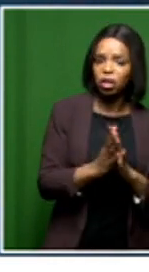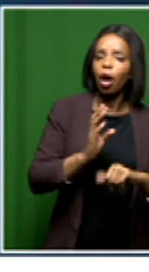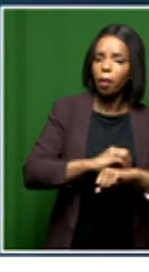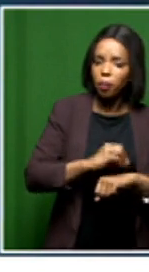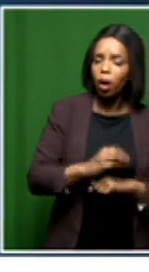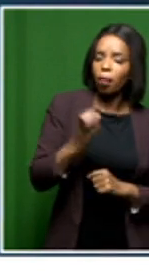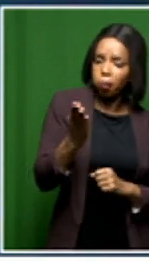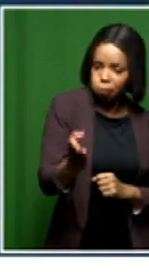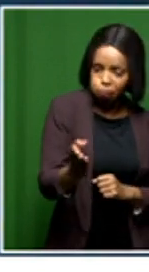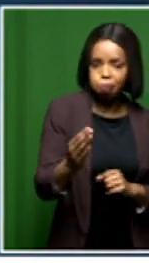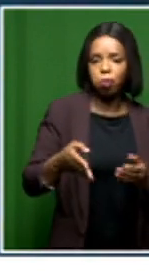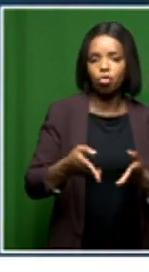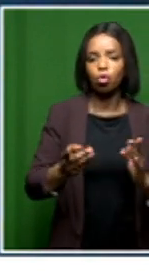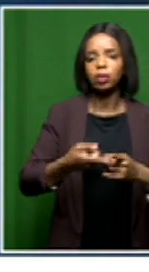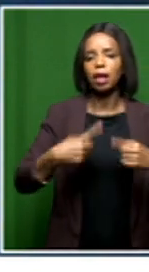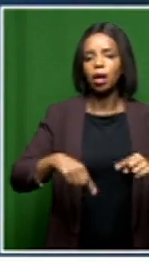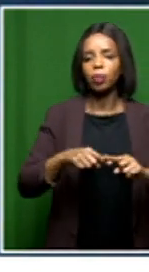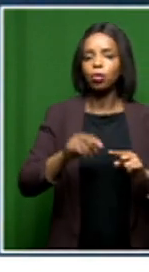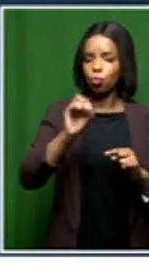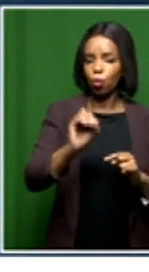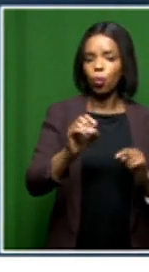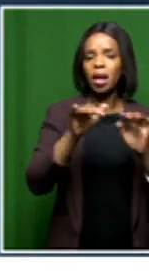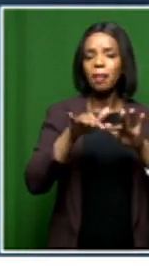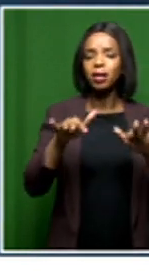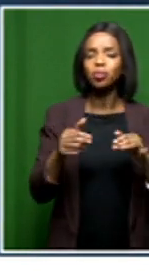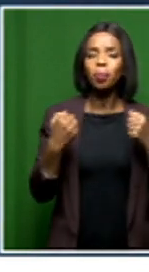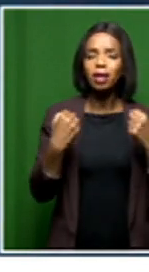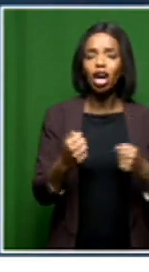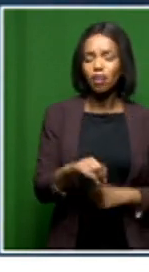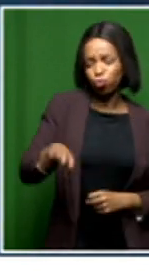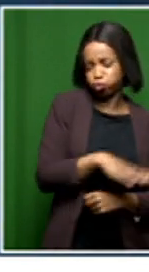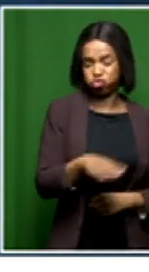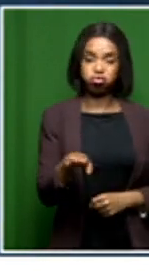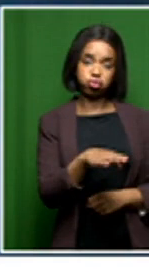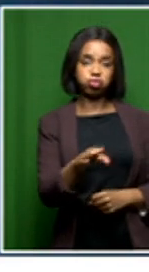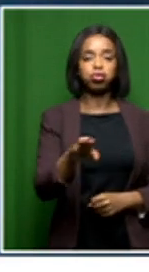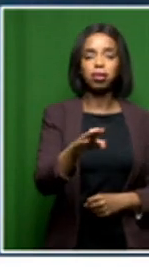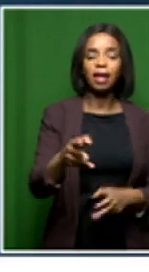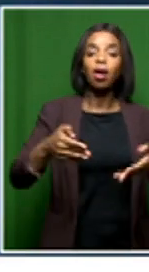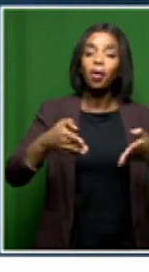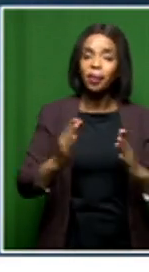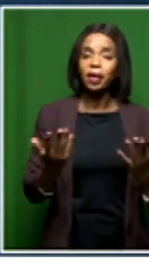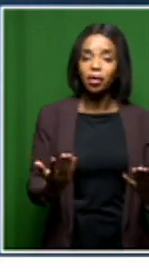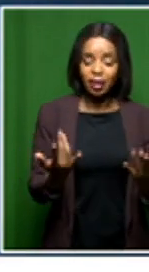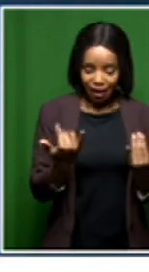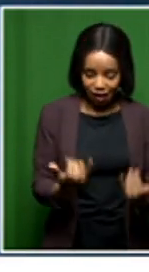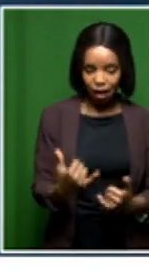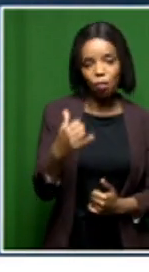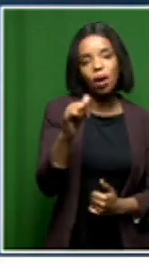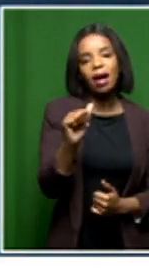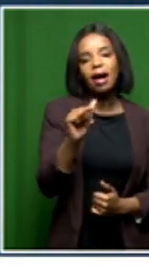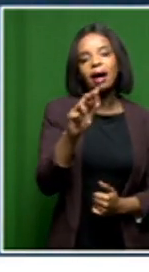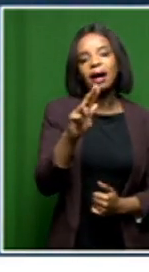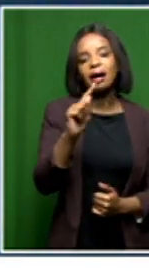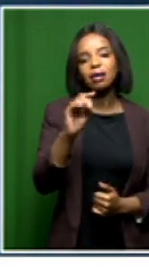There's a number of people who continue to drive recklessly on our roads. So the legislation, AARTO, is designed to make sure that we address